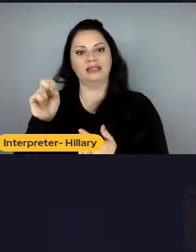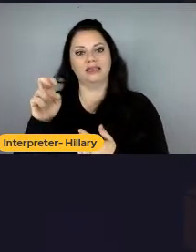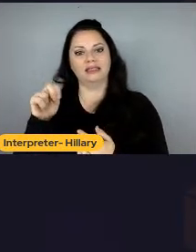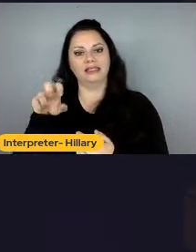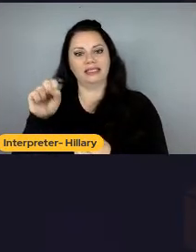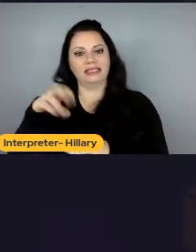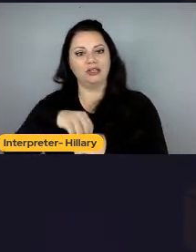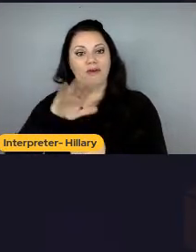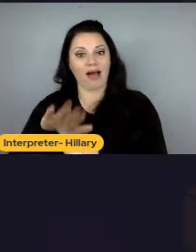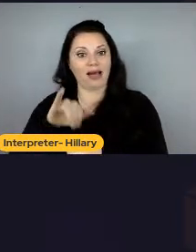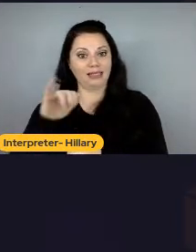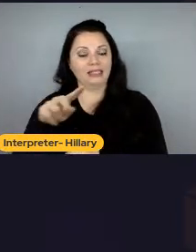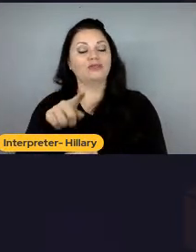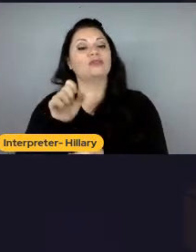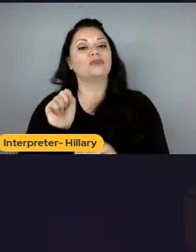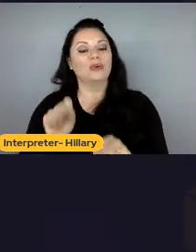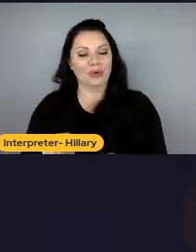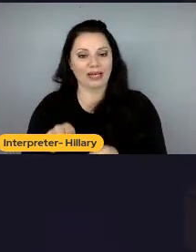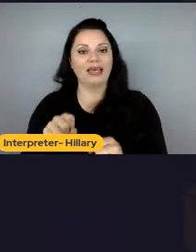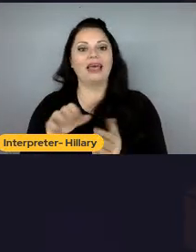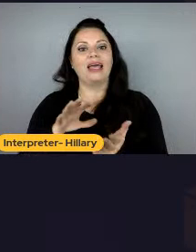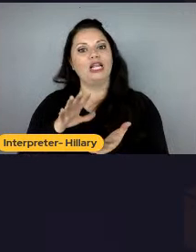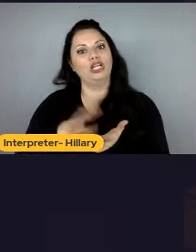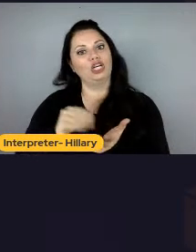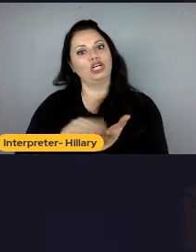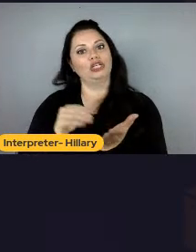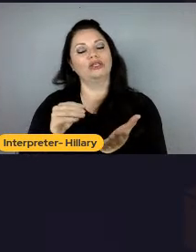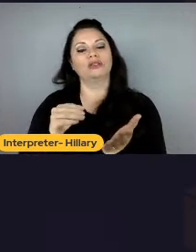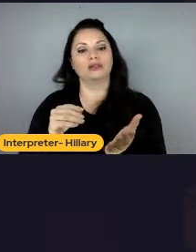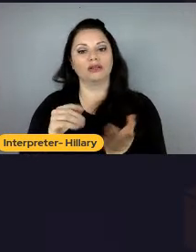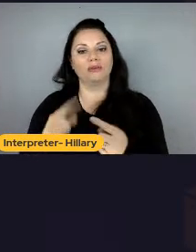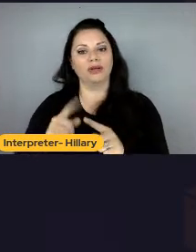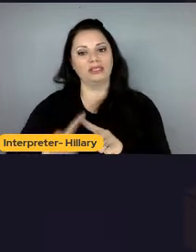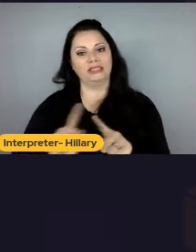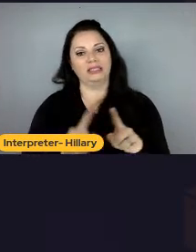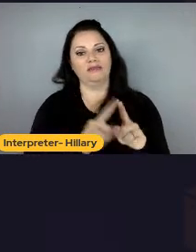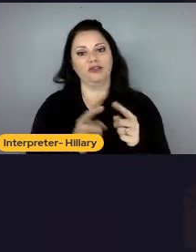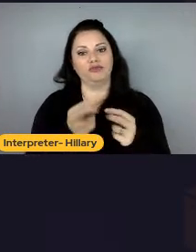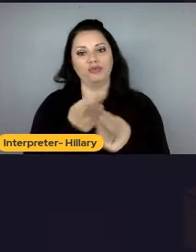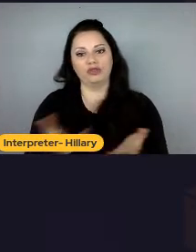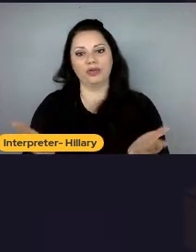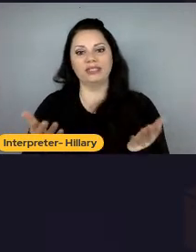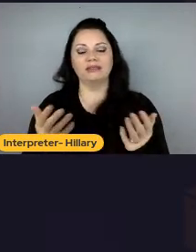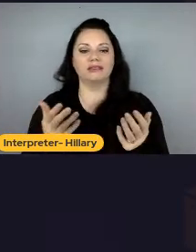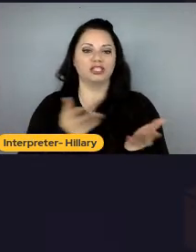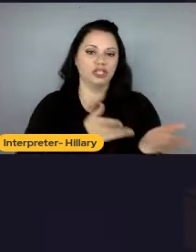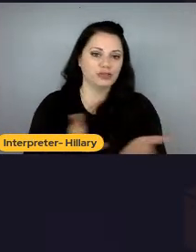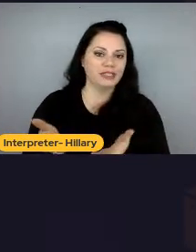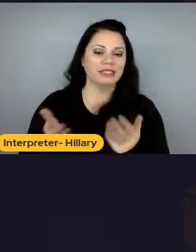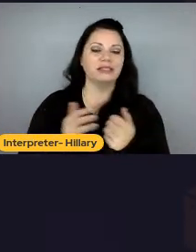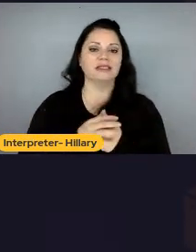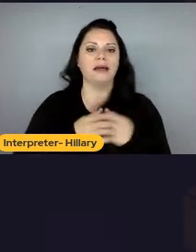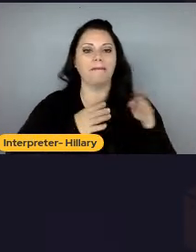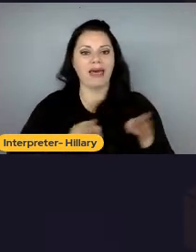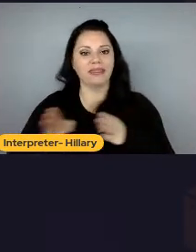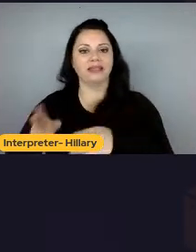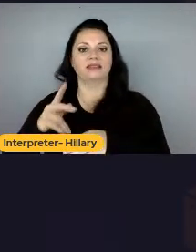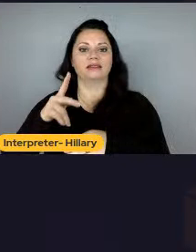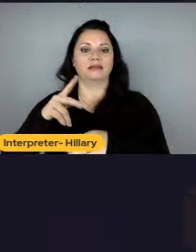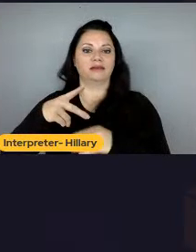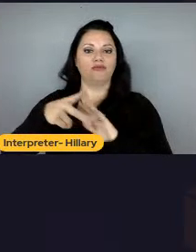IDE, you can learn about different resources, services, their methods and properties.